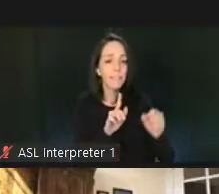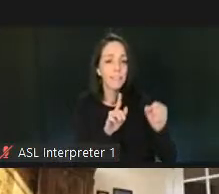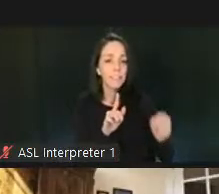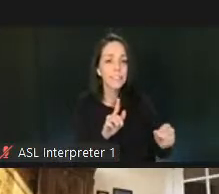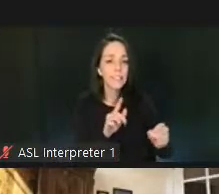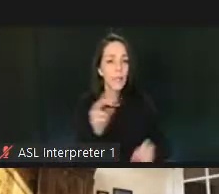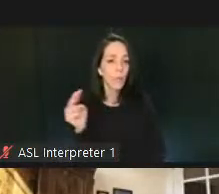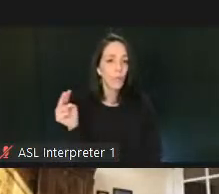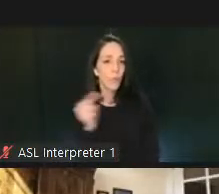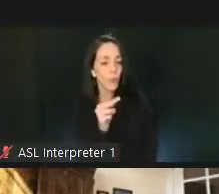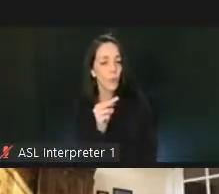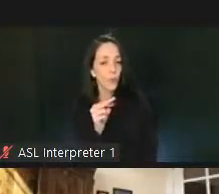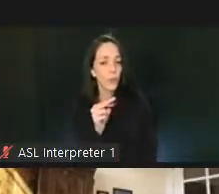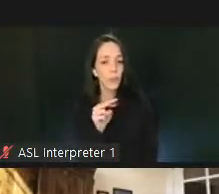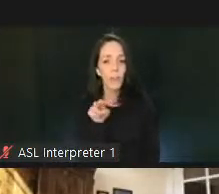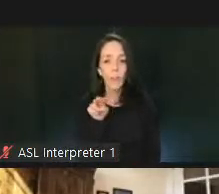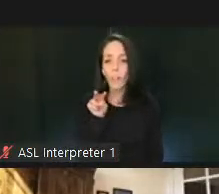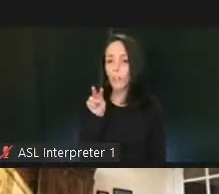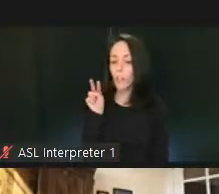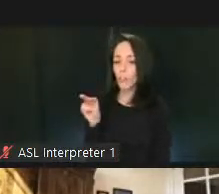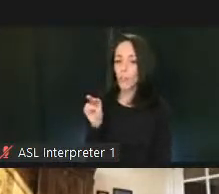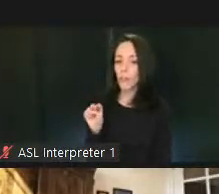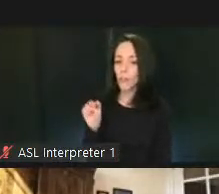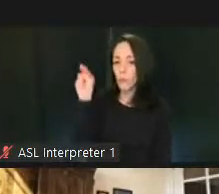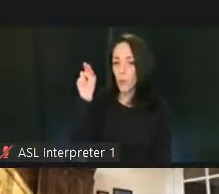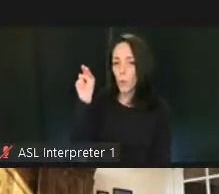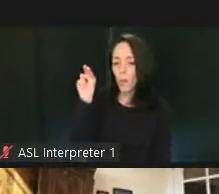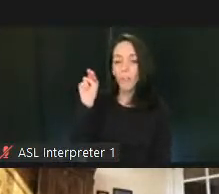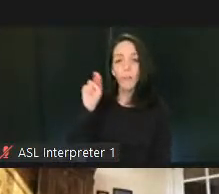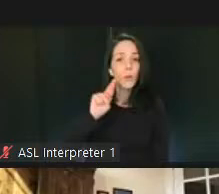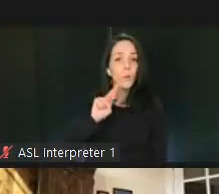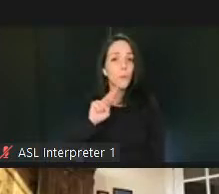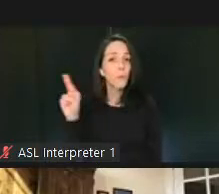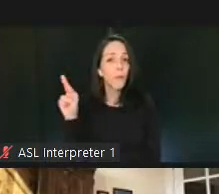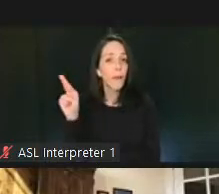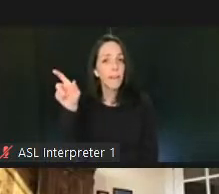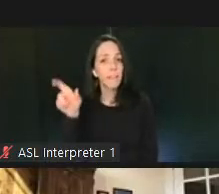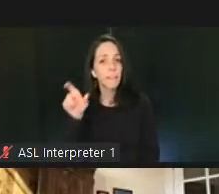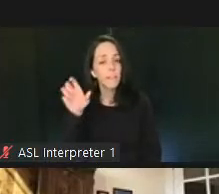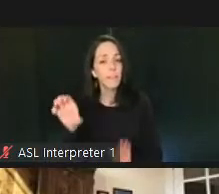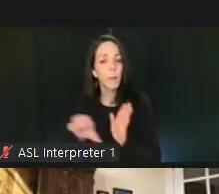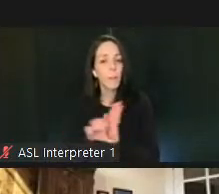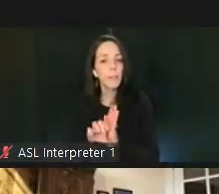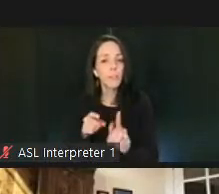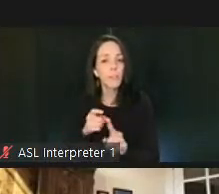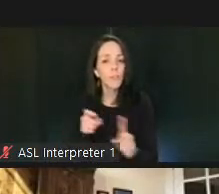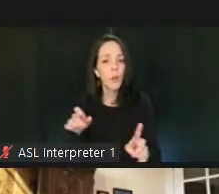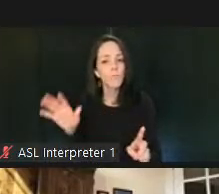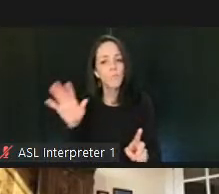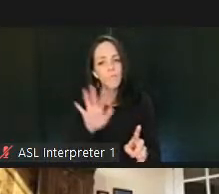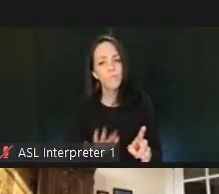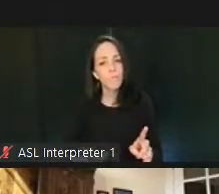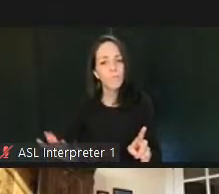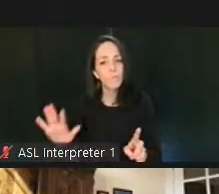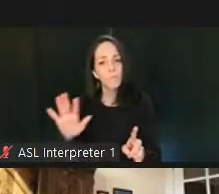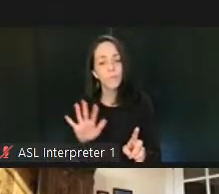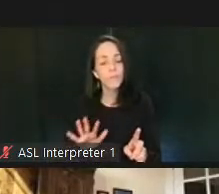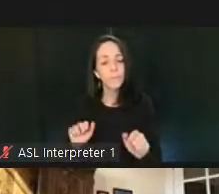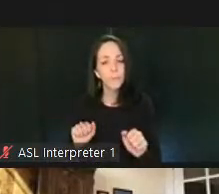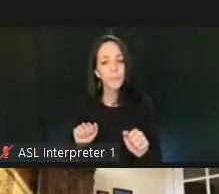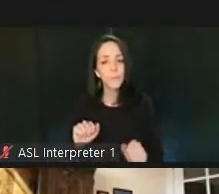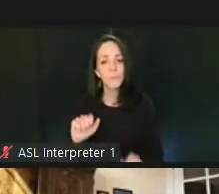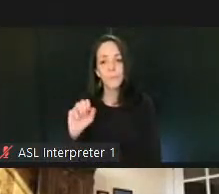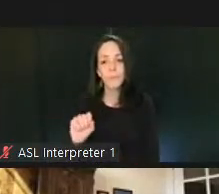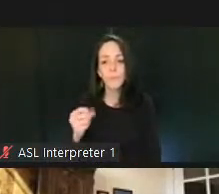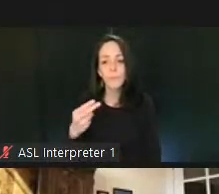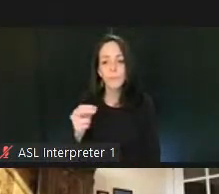north. And the image on the far right is taken from the approximate location of where Shackelford Road